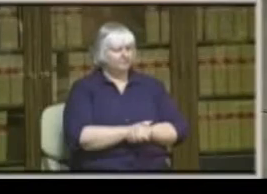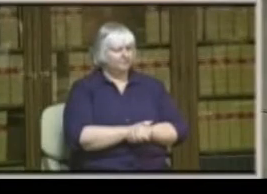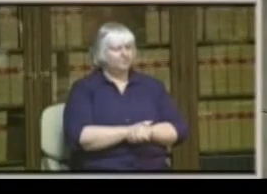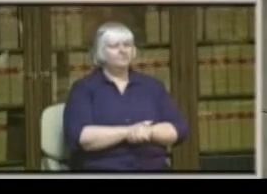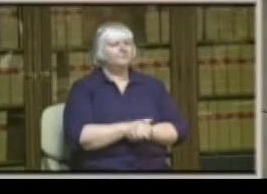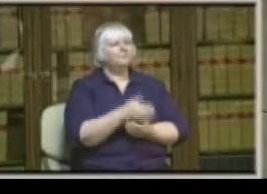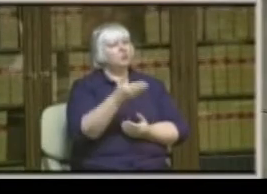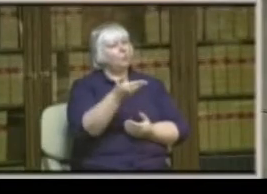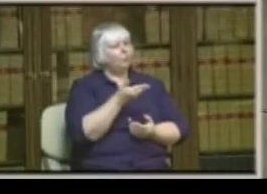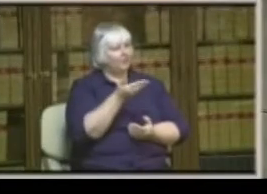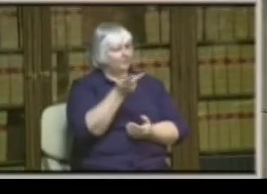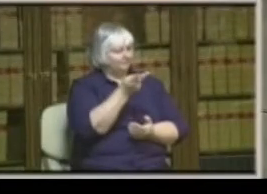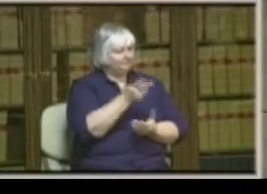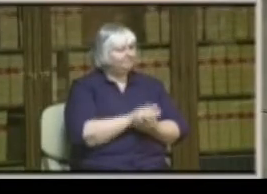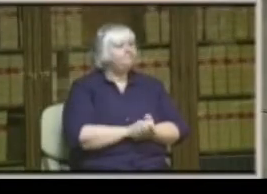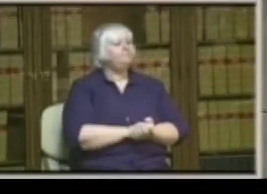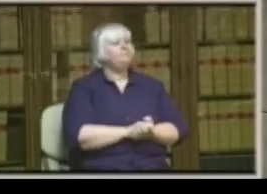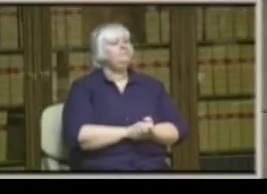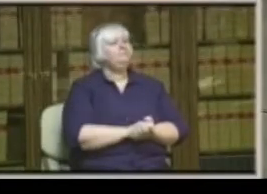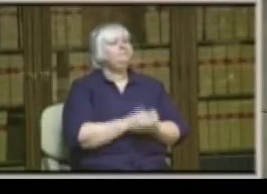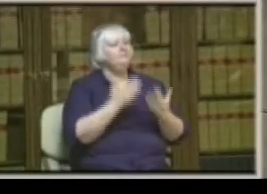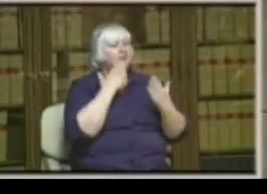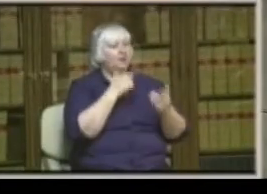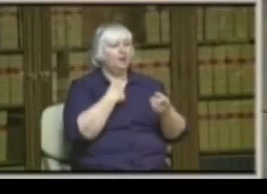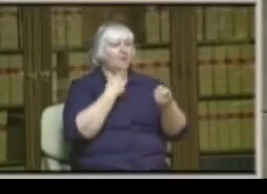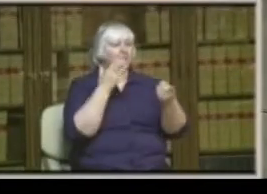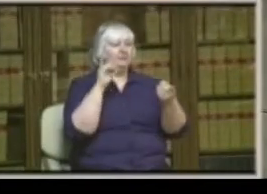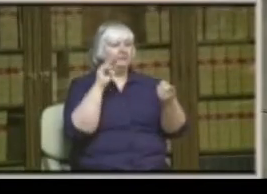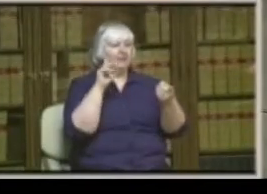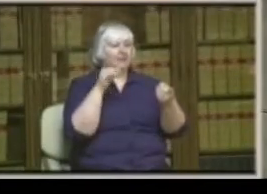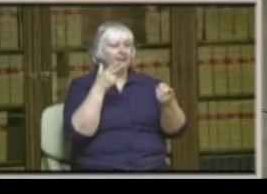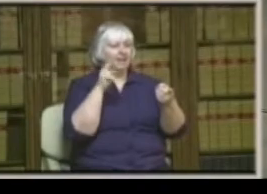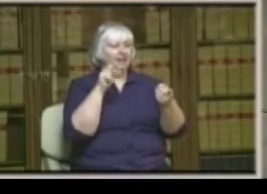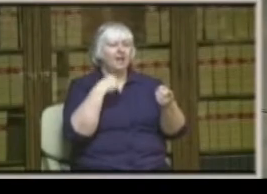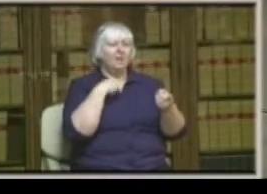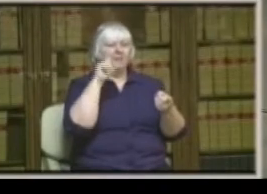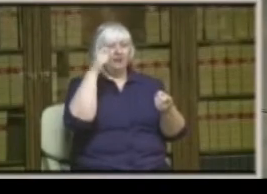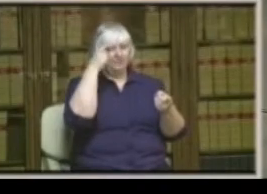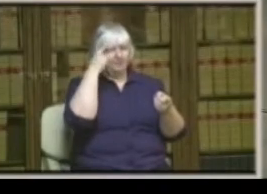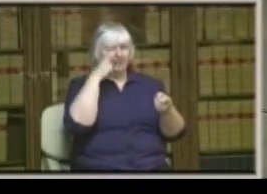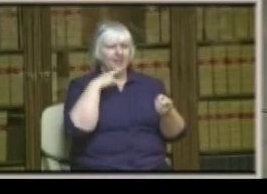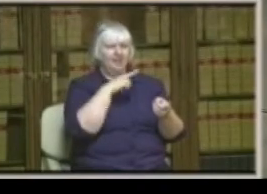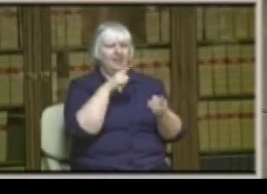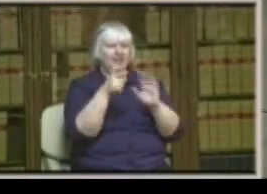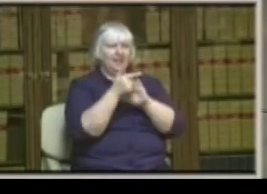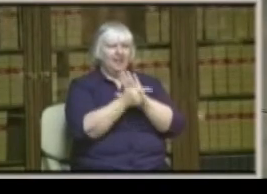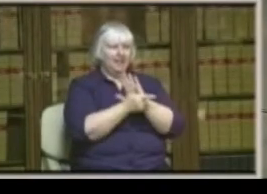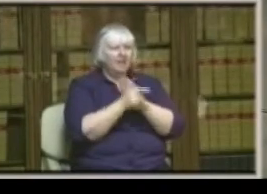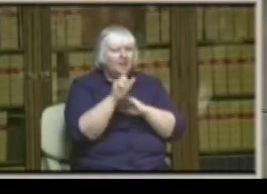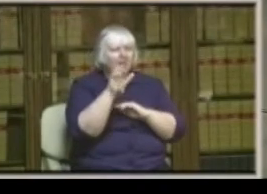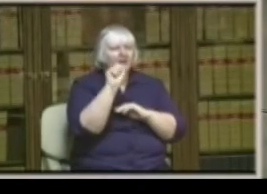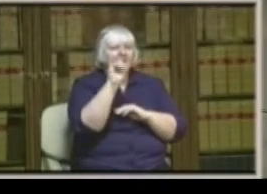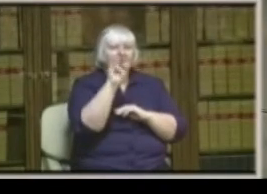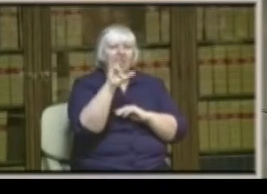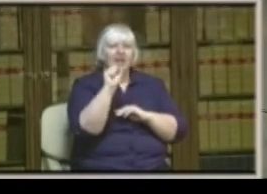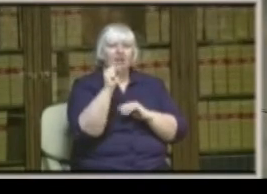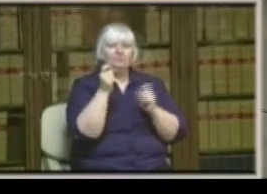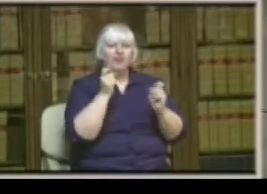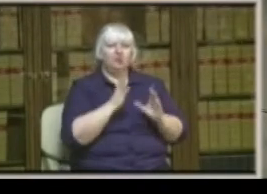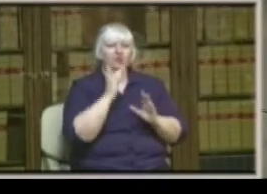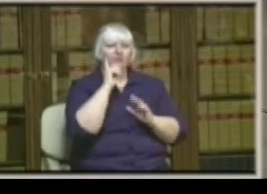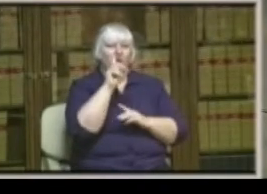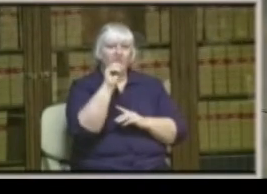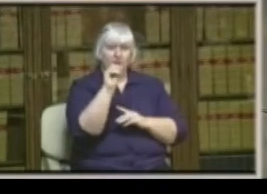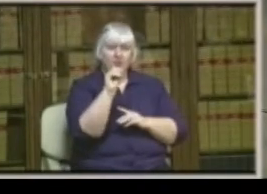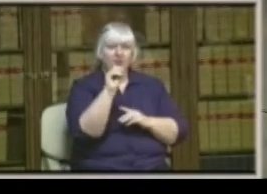Thank you. Welcome. Thank you. My name is Cindy Hunt. I'm the Government and Legal Affairs Manager for the Department of Education. And with me